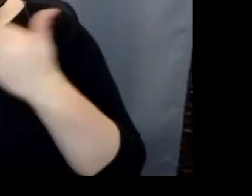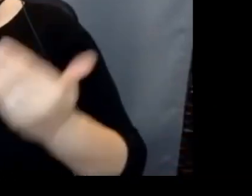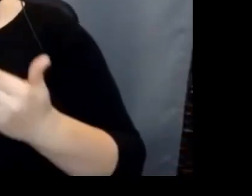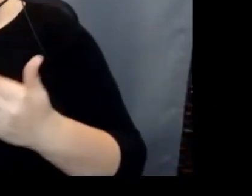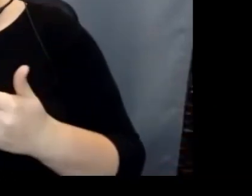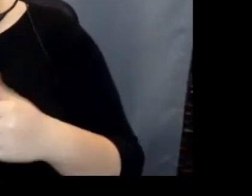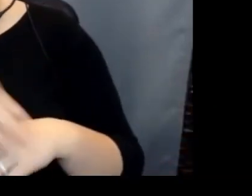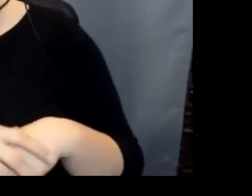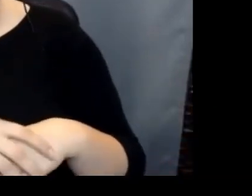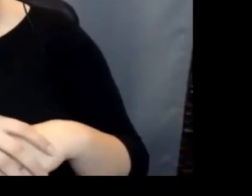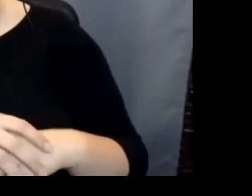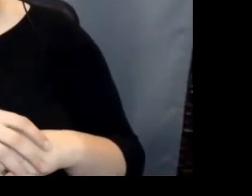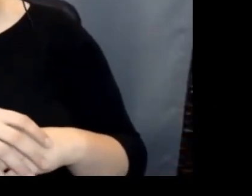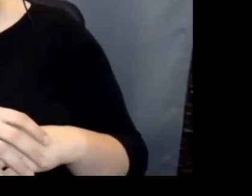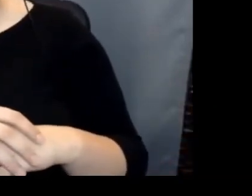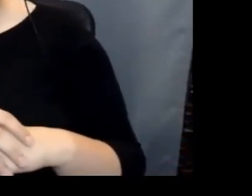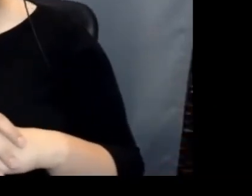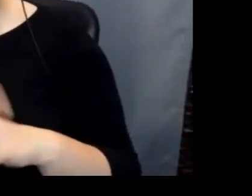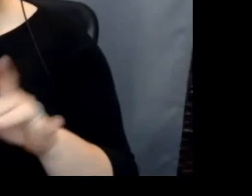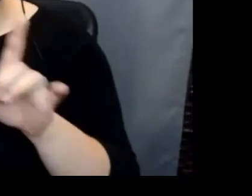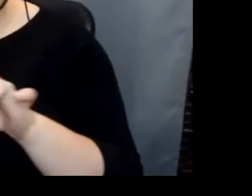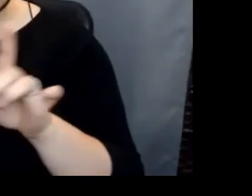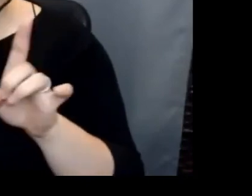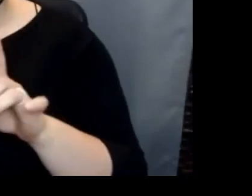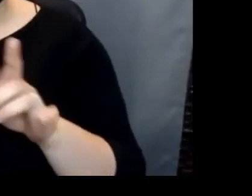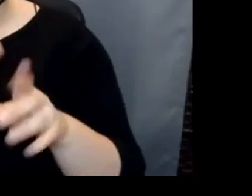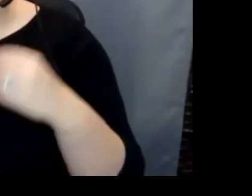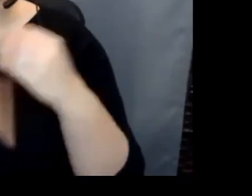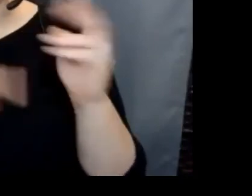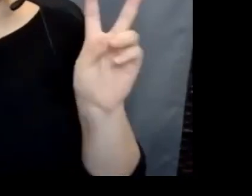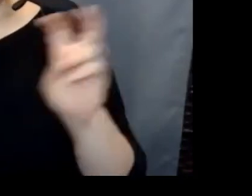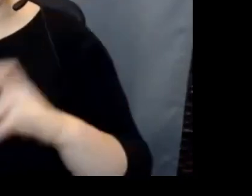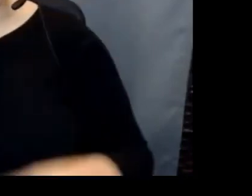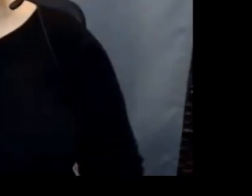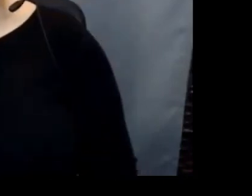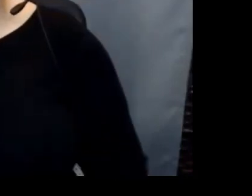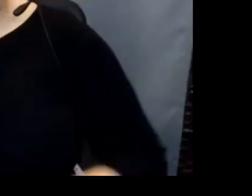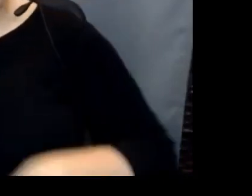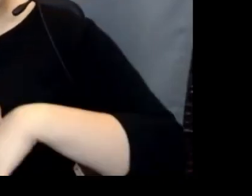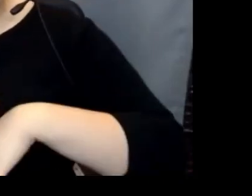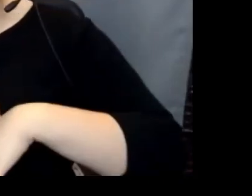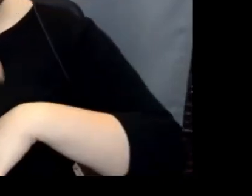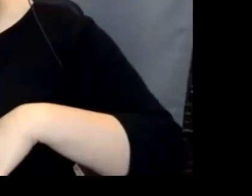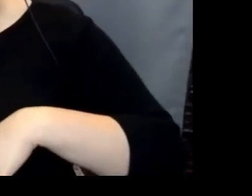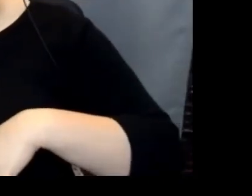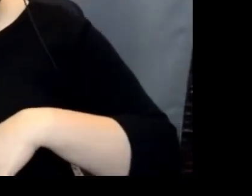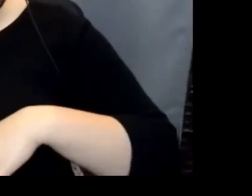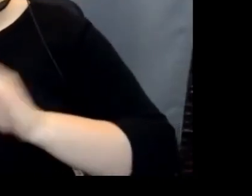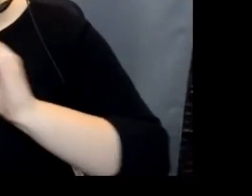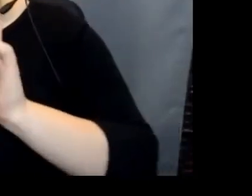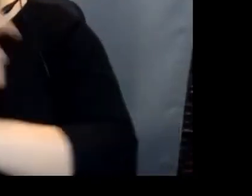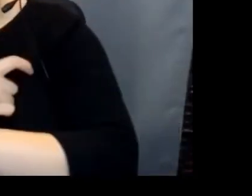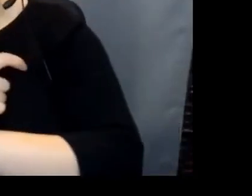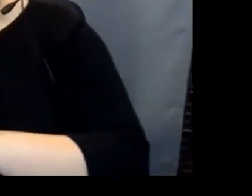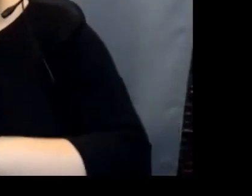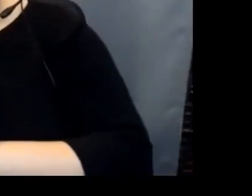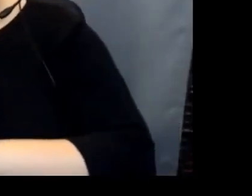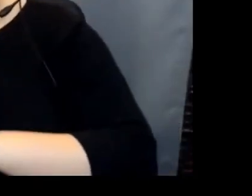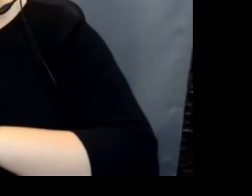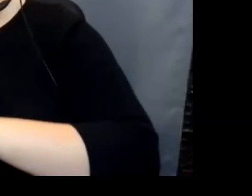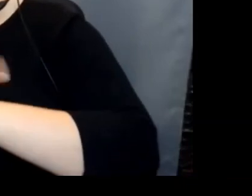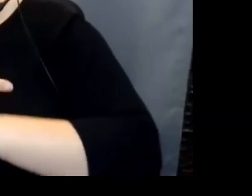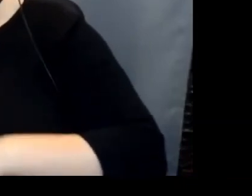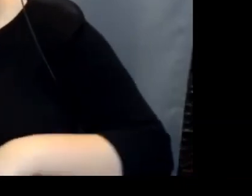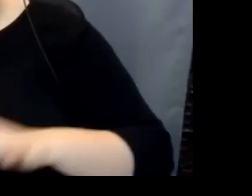another discussion to be had about hold times. That may be a discussion for another day. But do also understand that